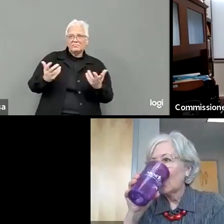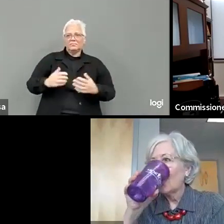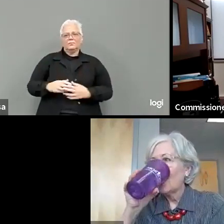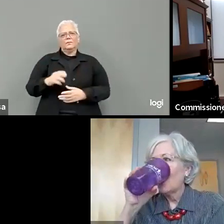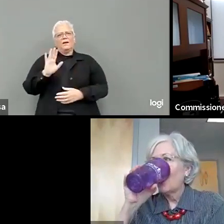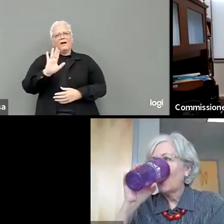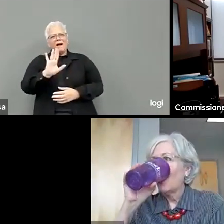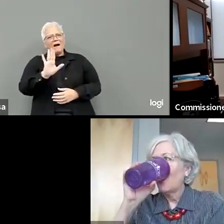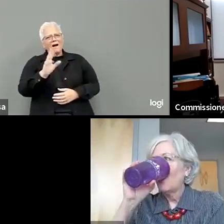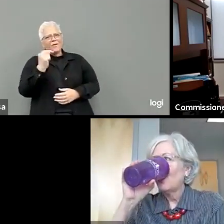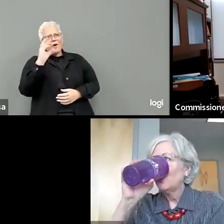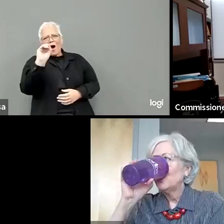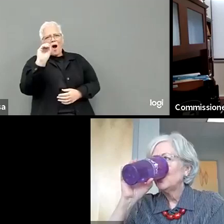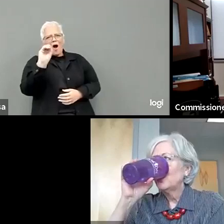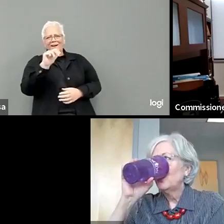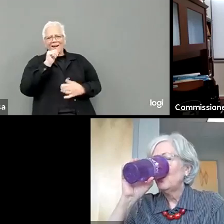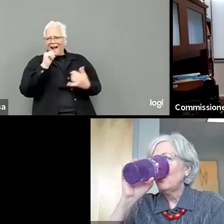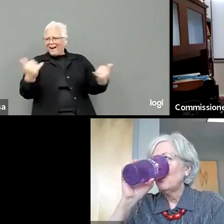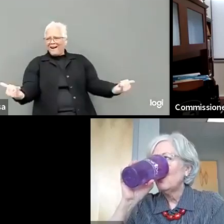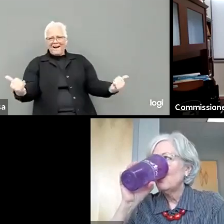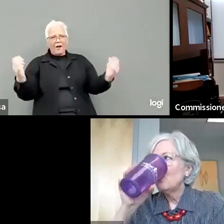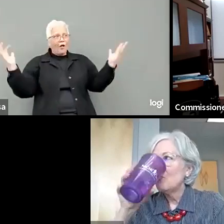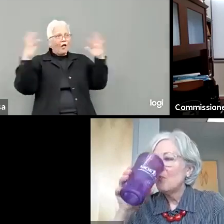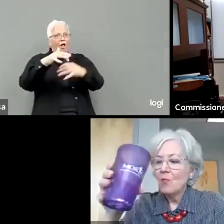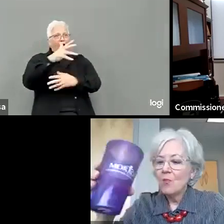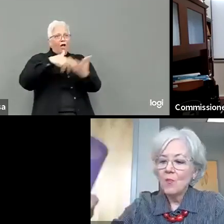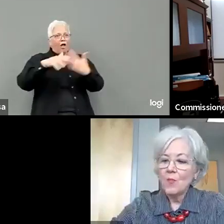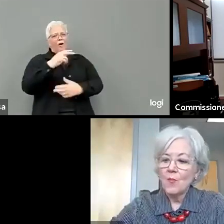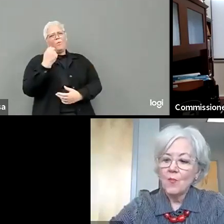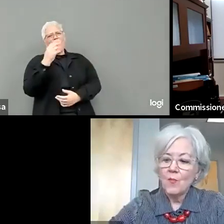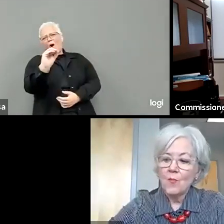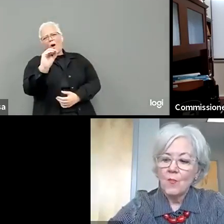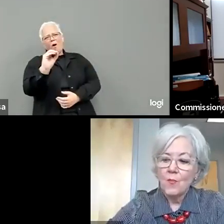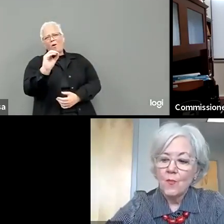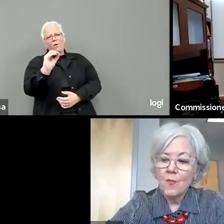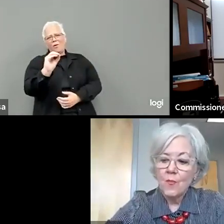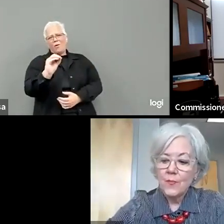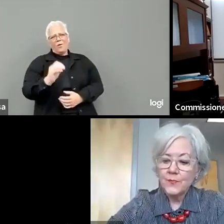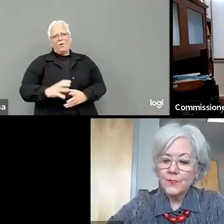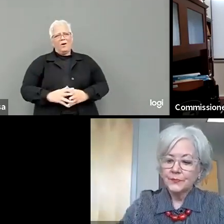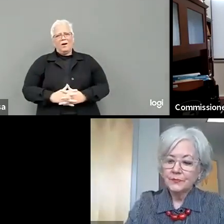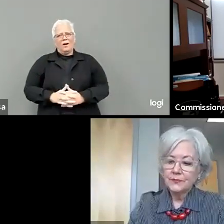safety plan from the Tulsa Health Department. That's part of our